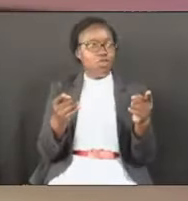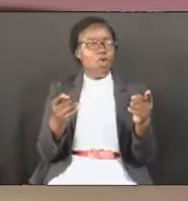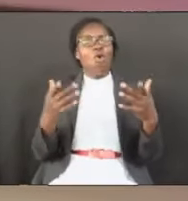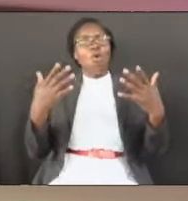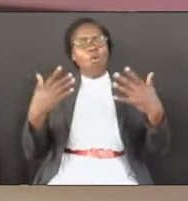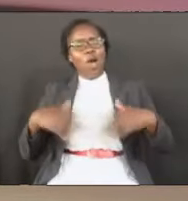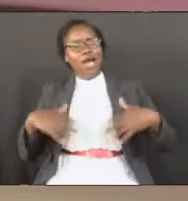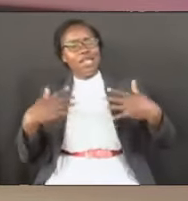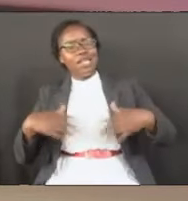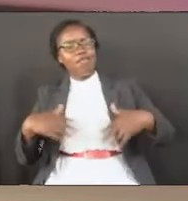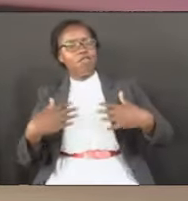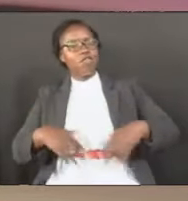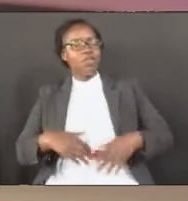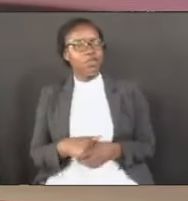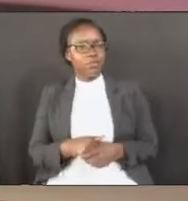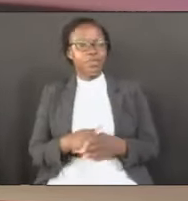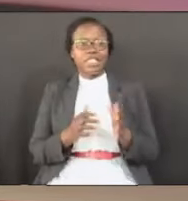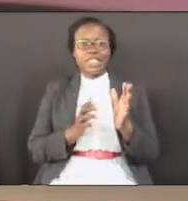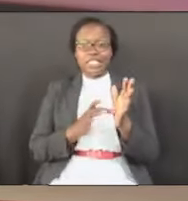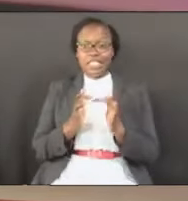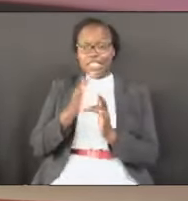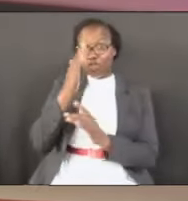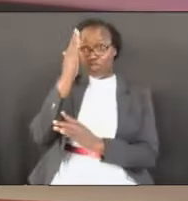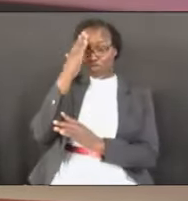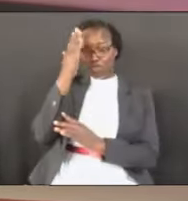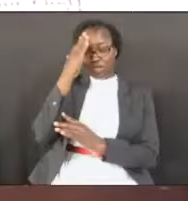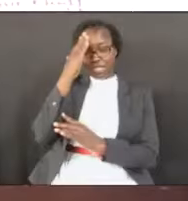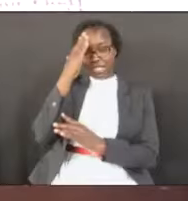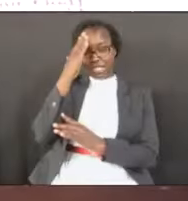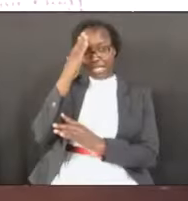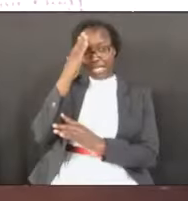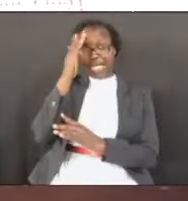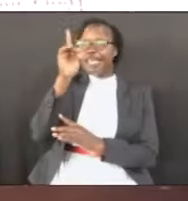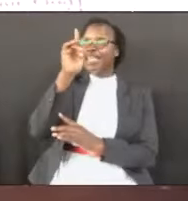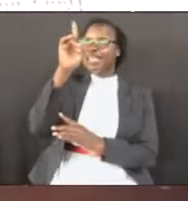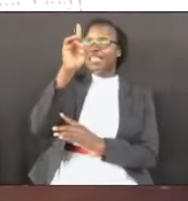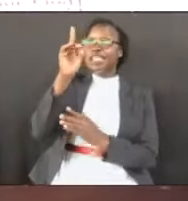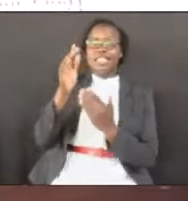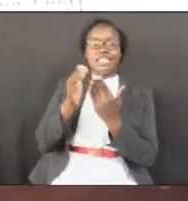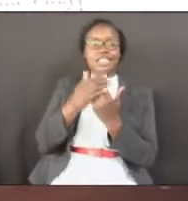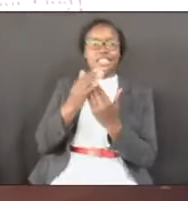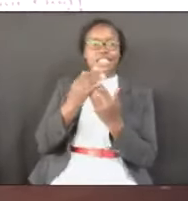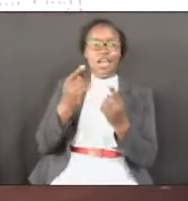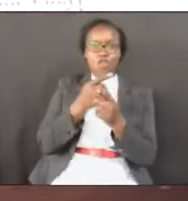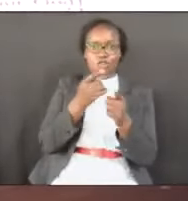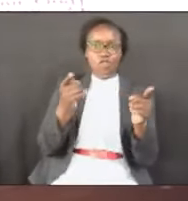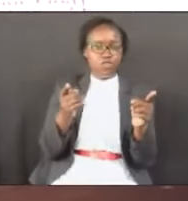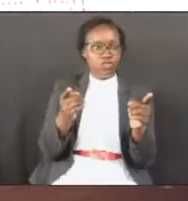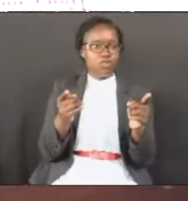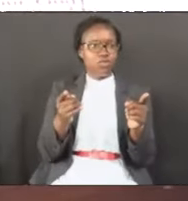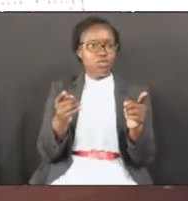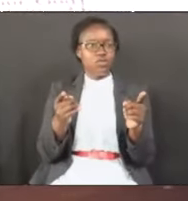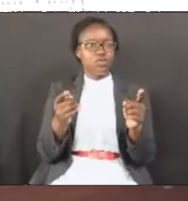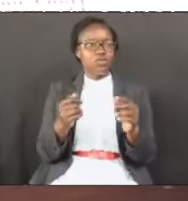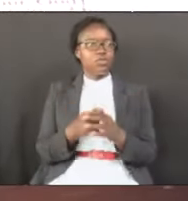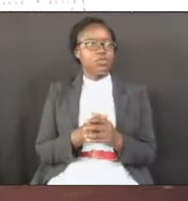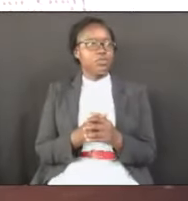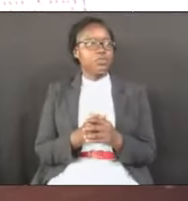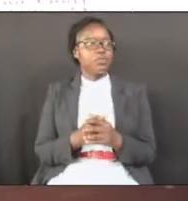Wow. Jesus knows He takes care of you.